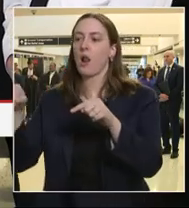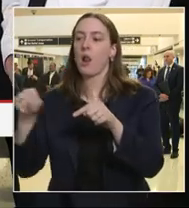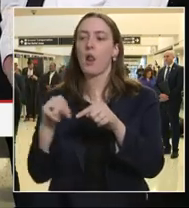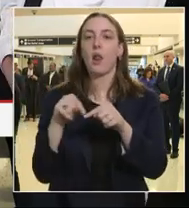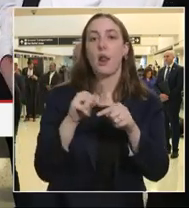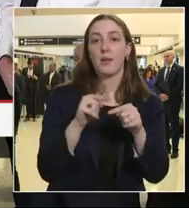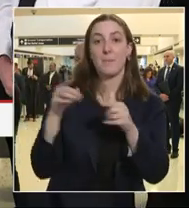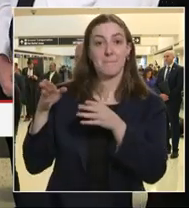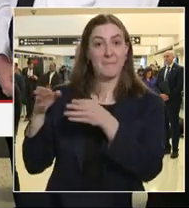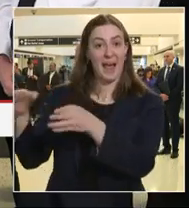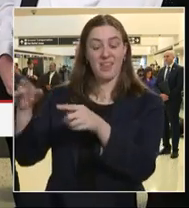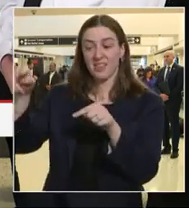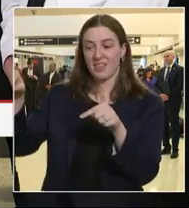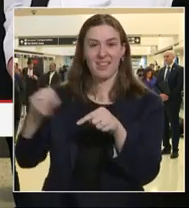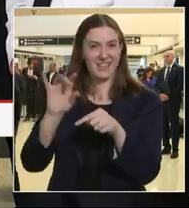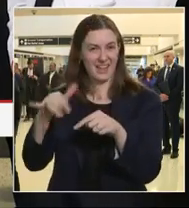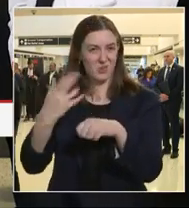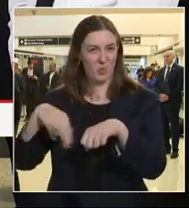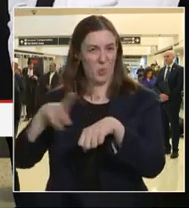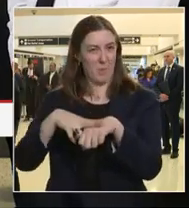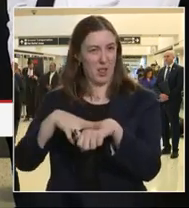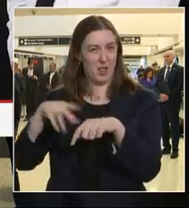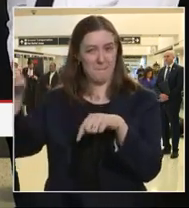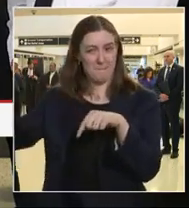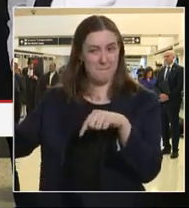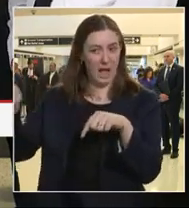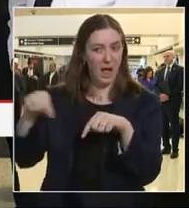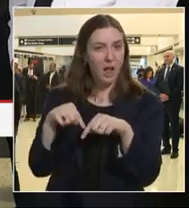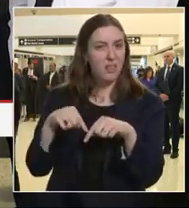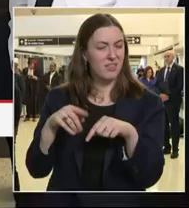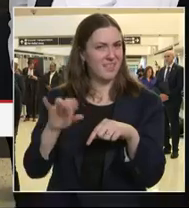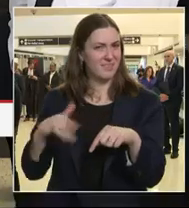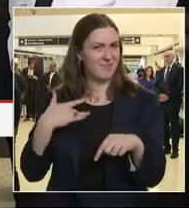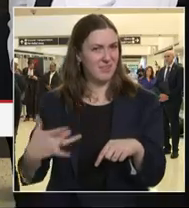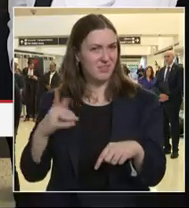clearance to cut across busy approach paths? So